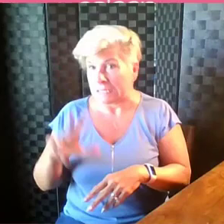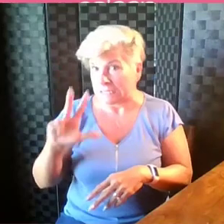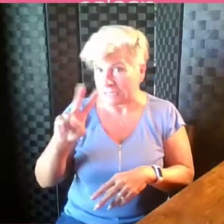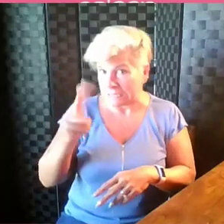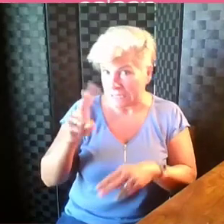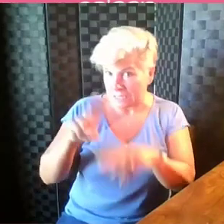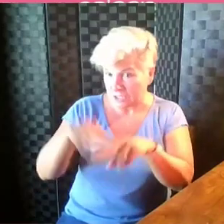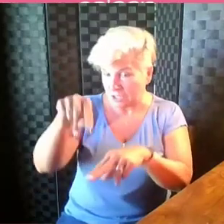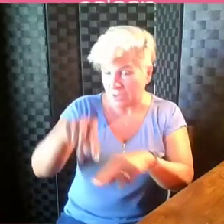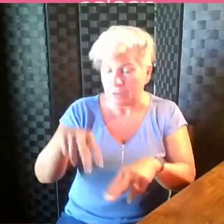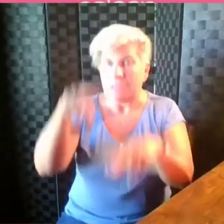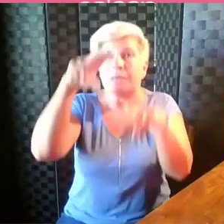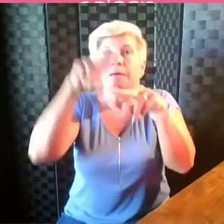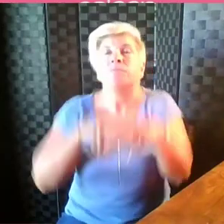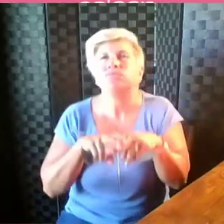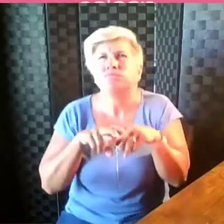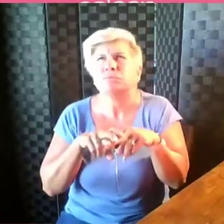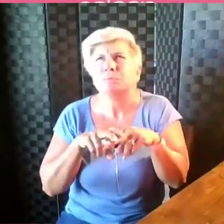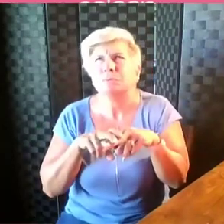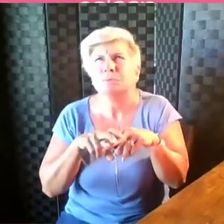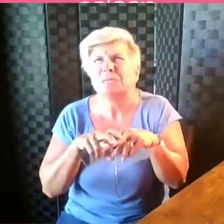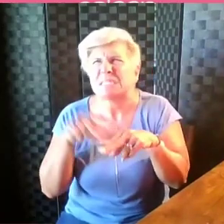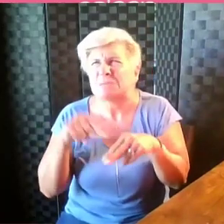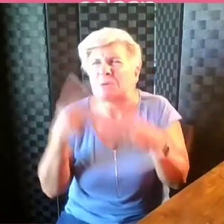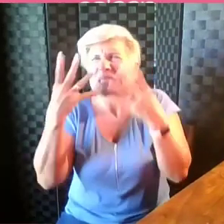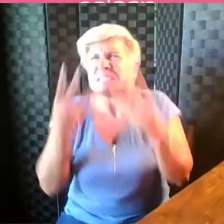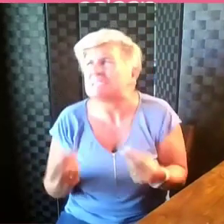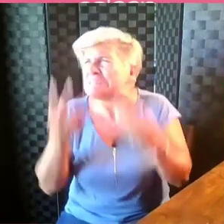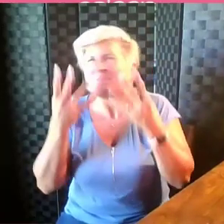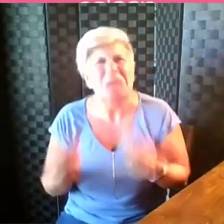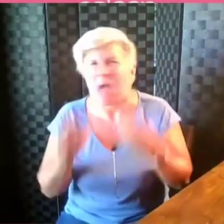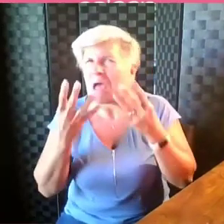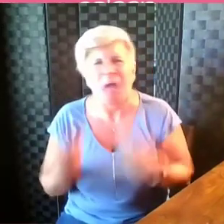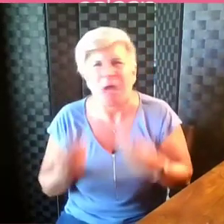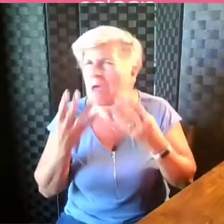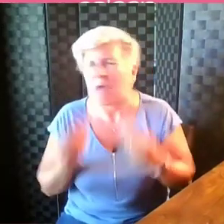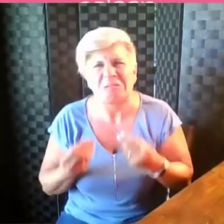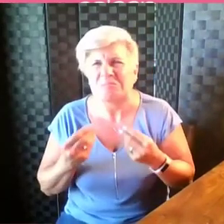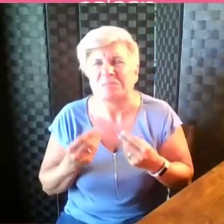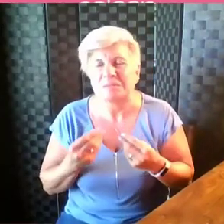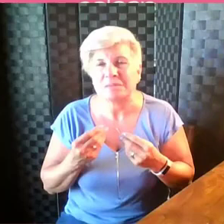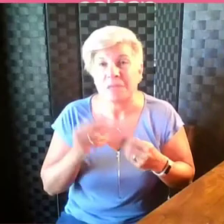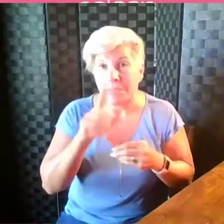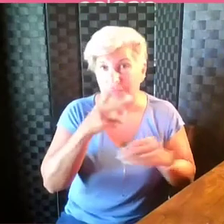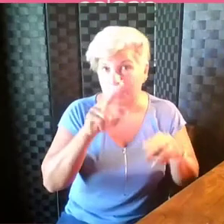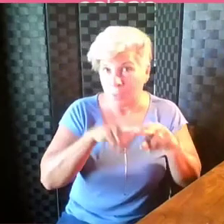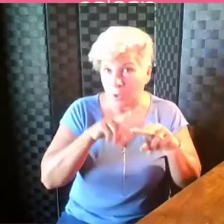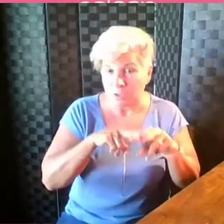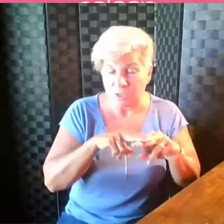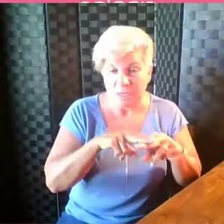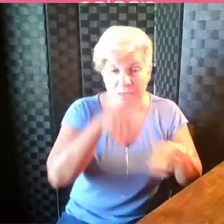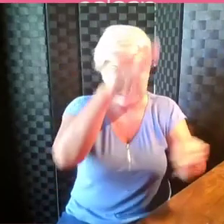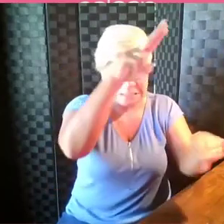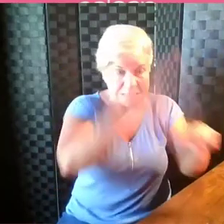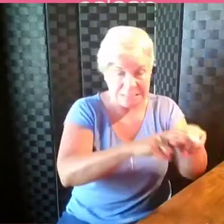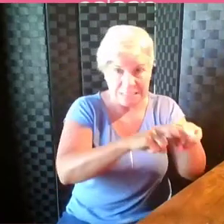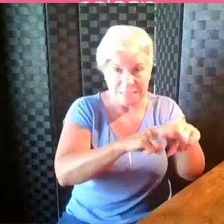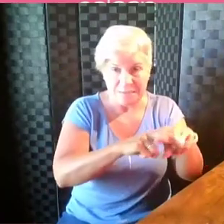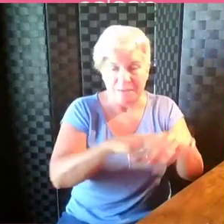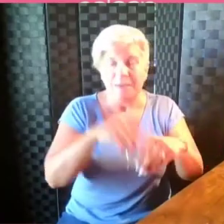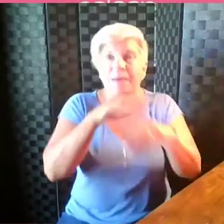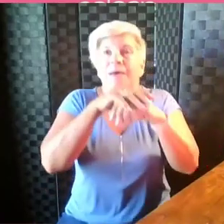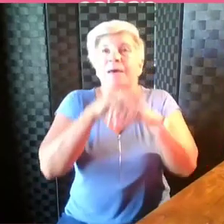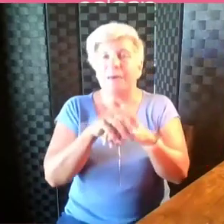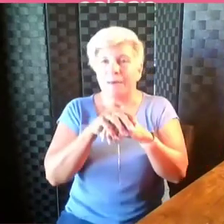chair's too soft," she whined. So she tried the last chair. "Ah, this chair